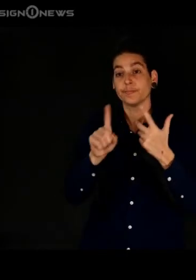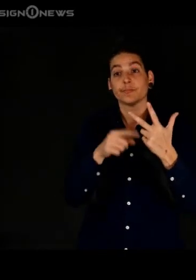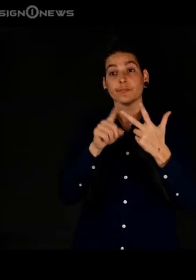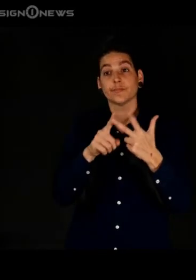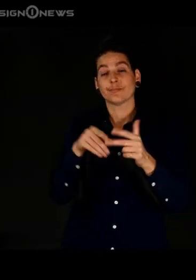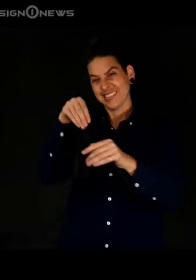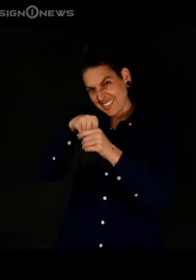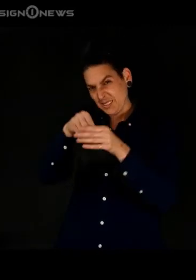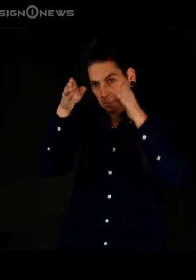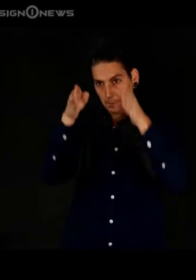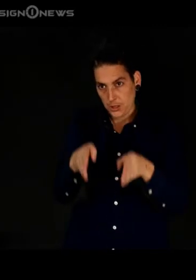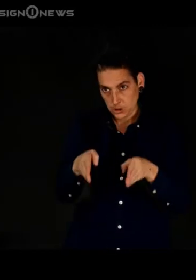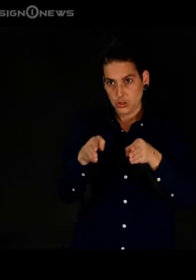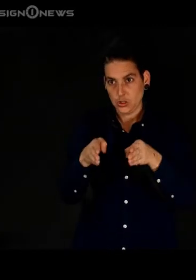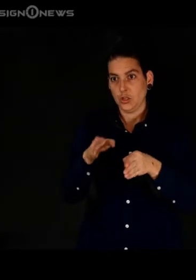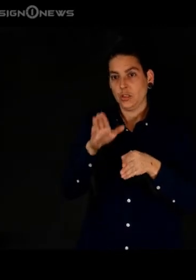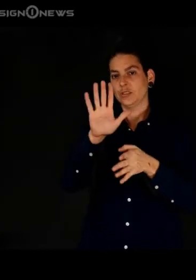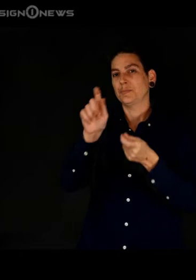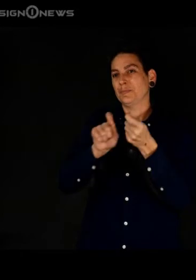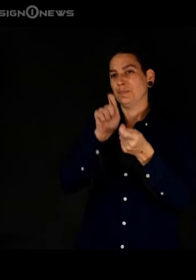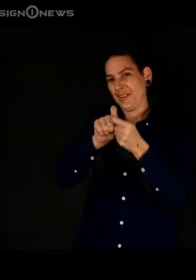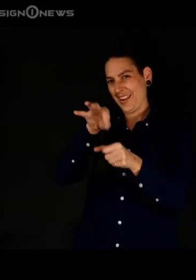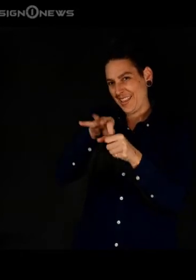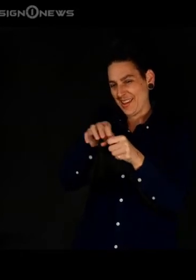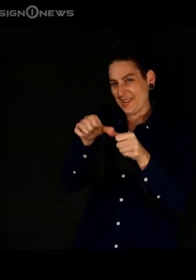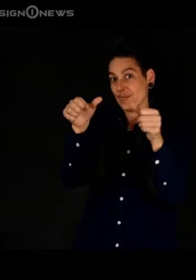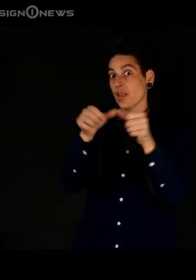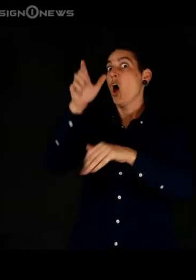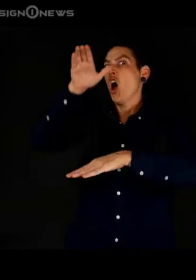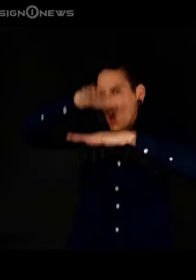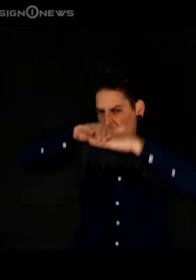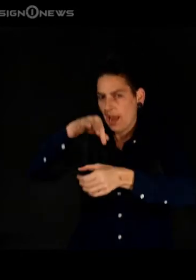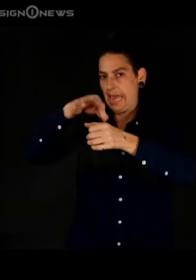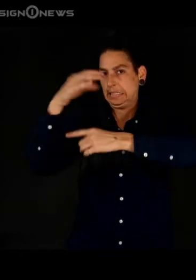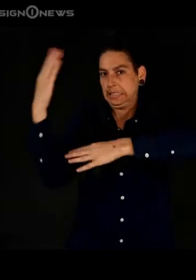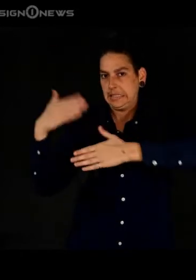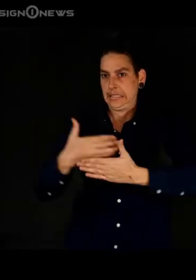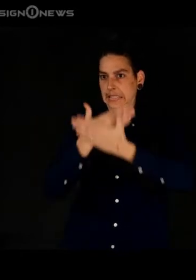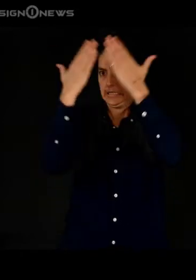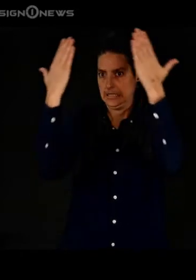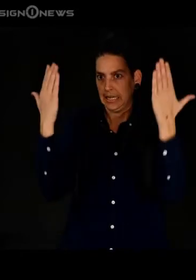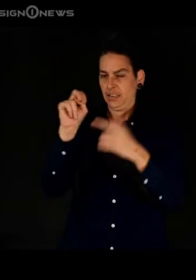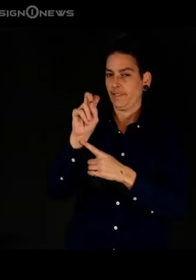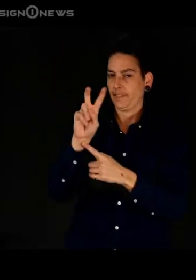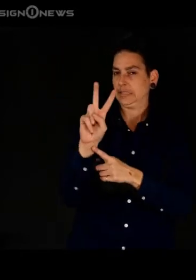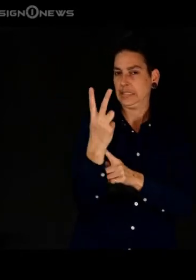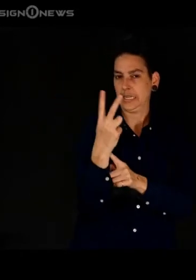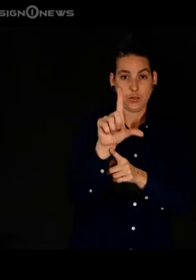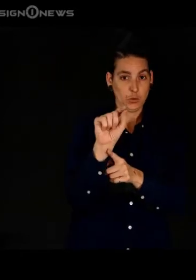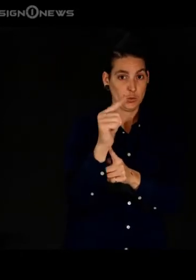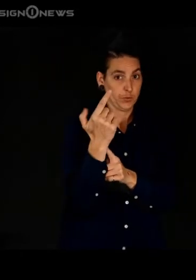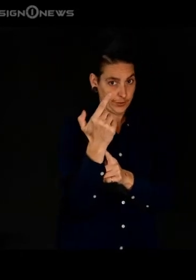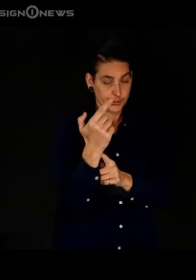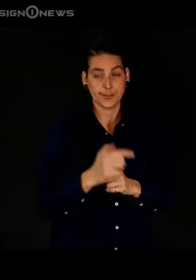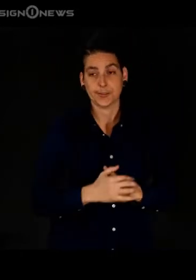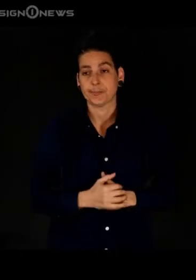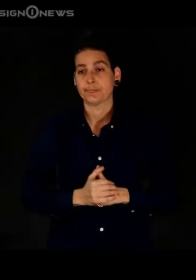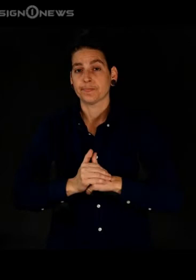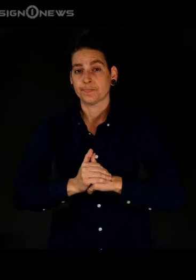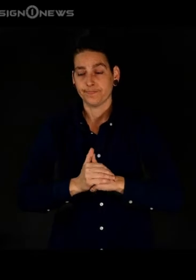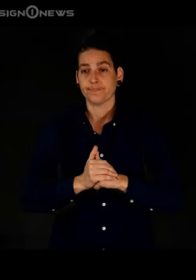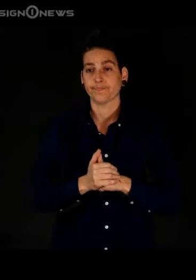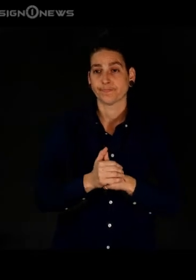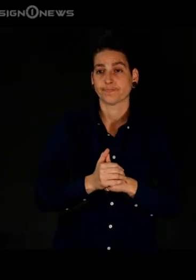your assigned voting place on election day, November the 2nd,